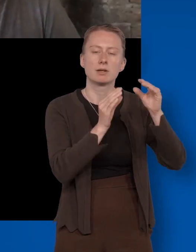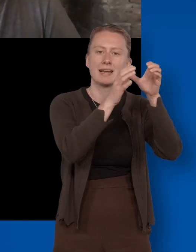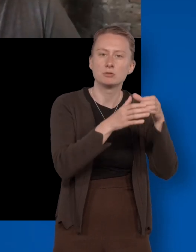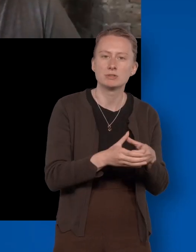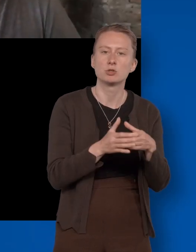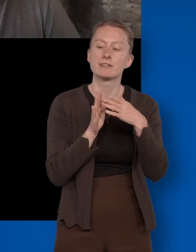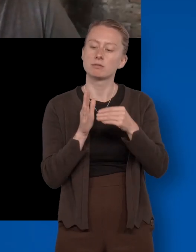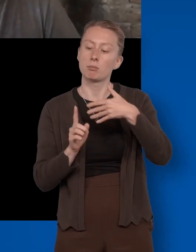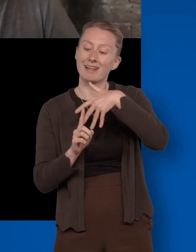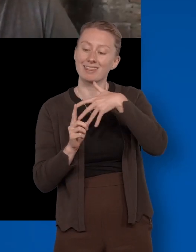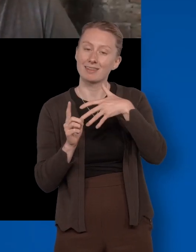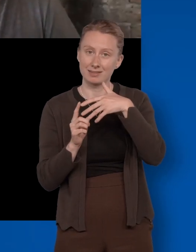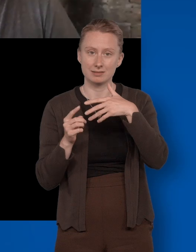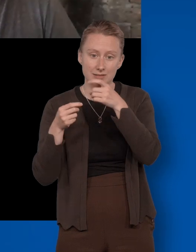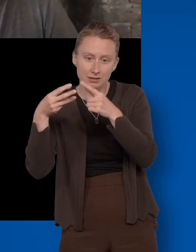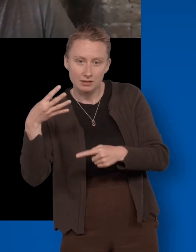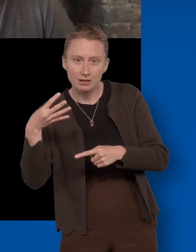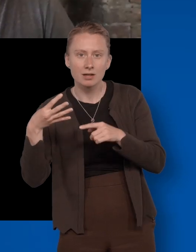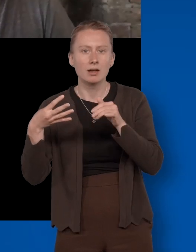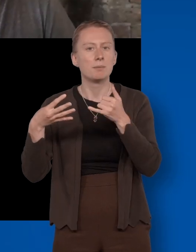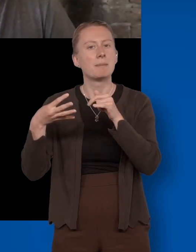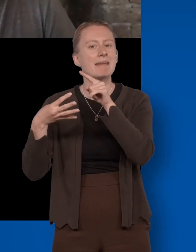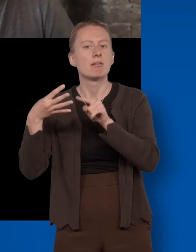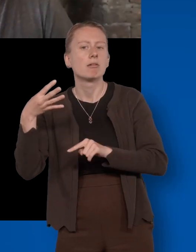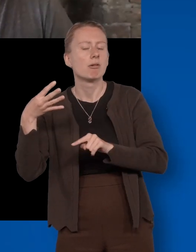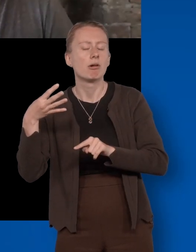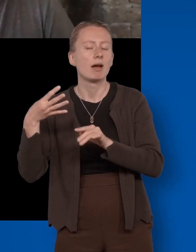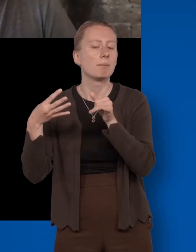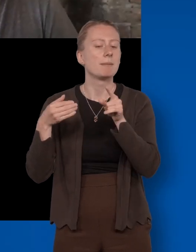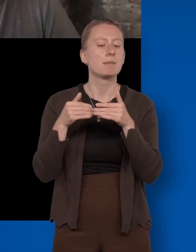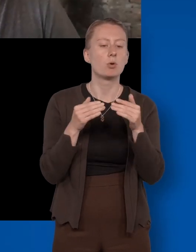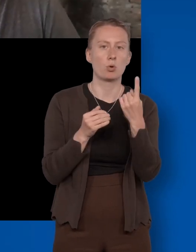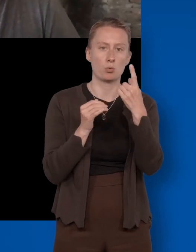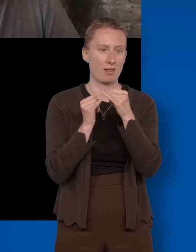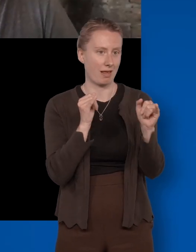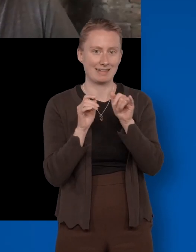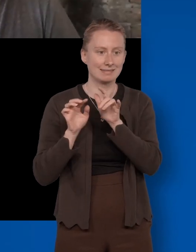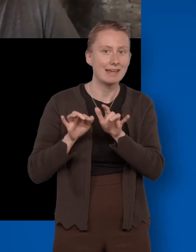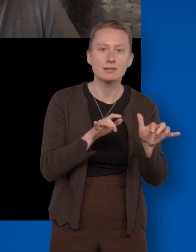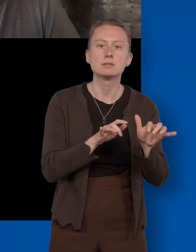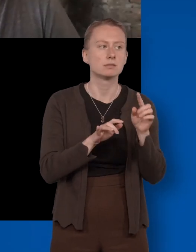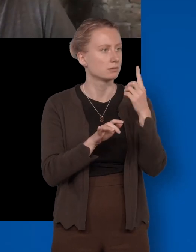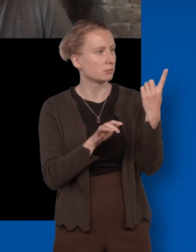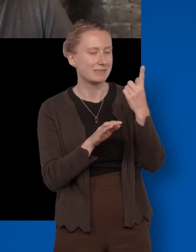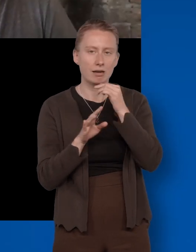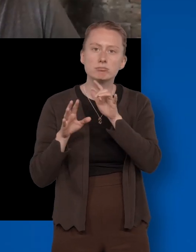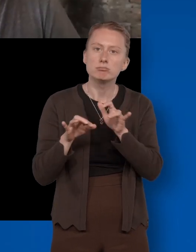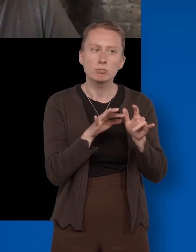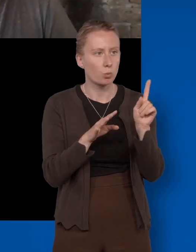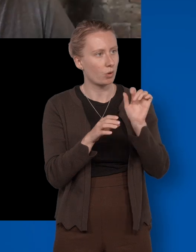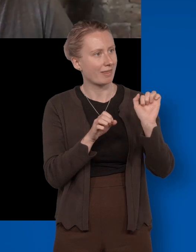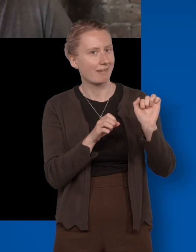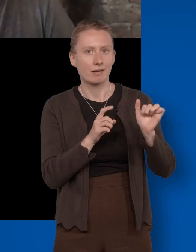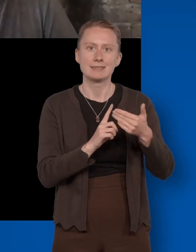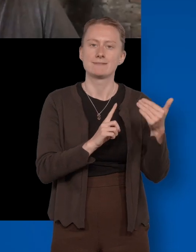might, for example, in the ethnicity box, you might not have categorical choices. You might have like a little one-line text box where you write anything,